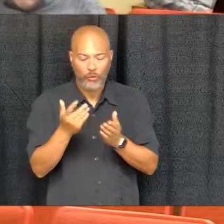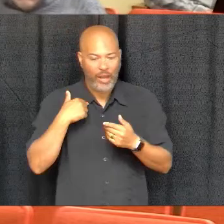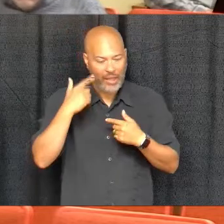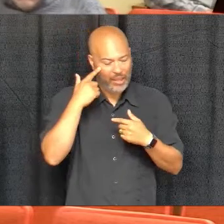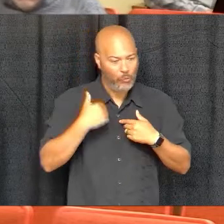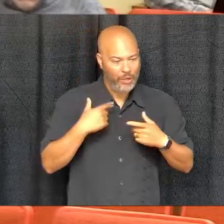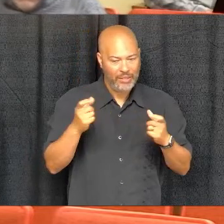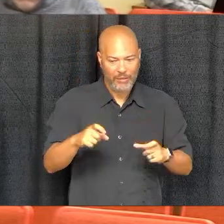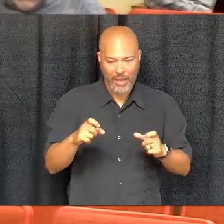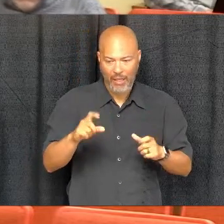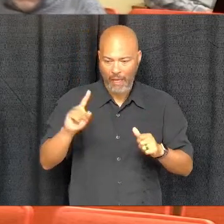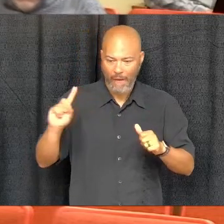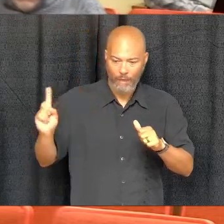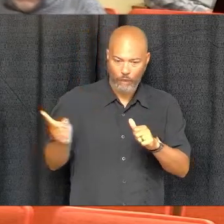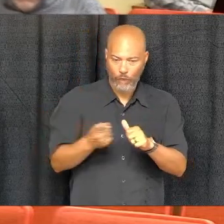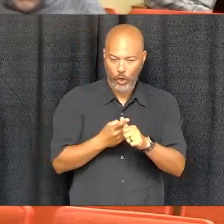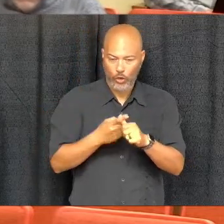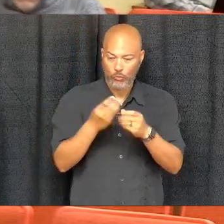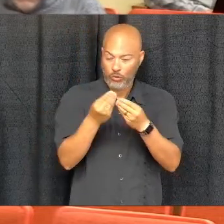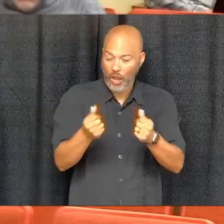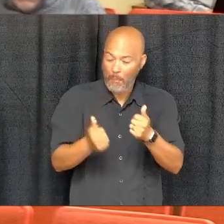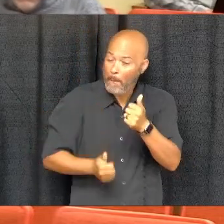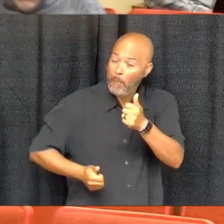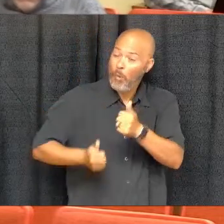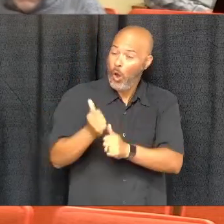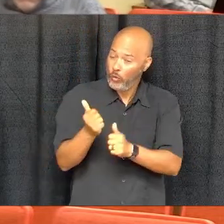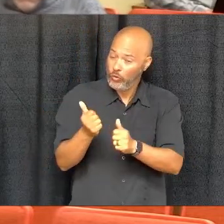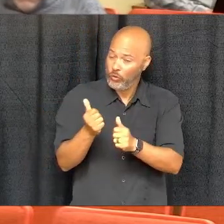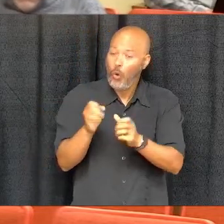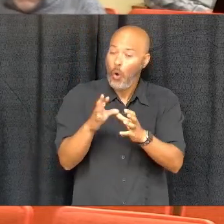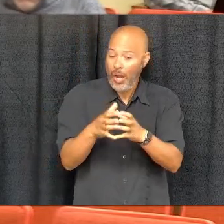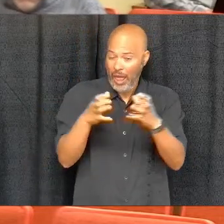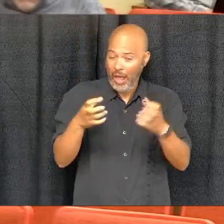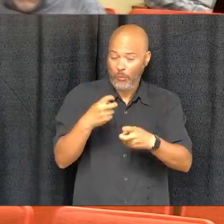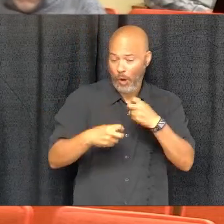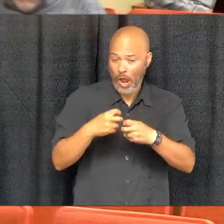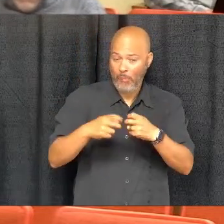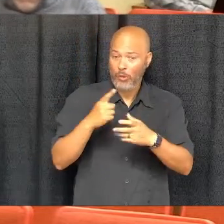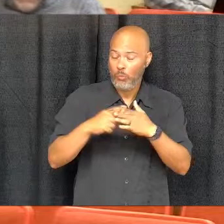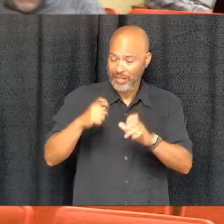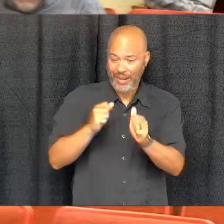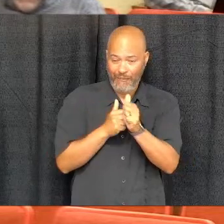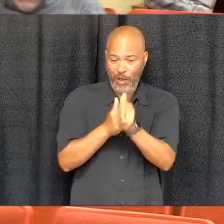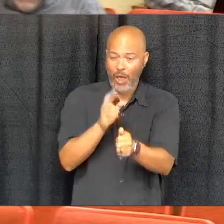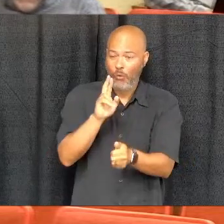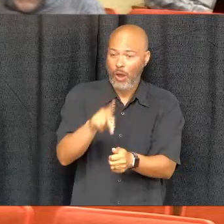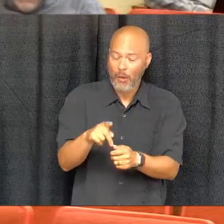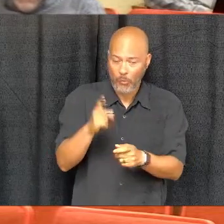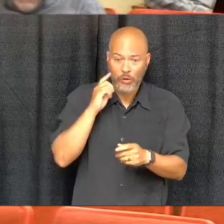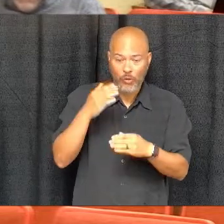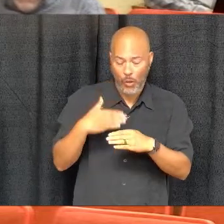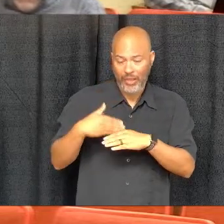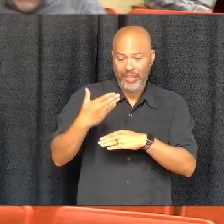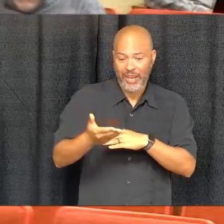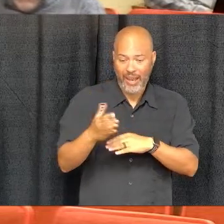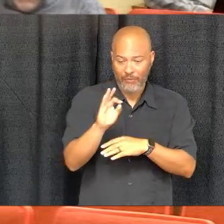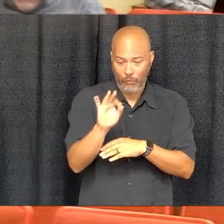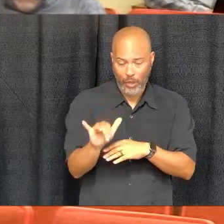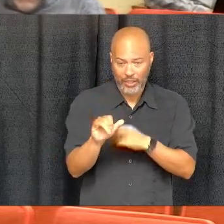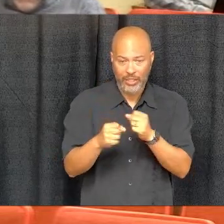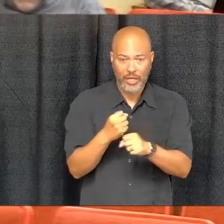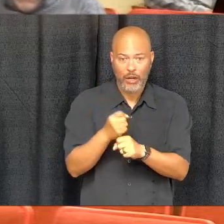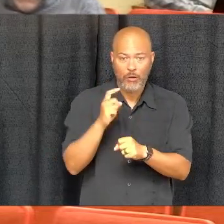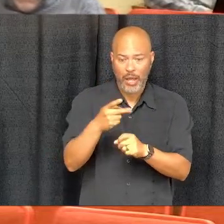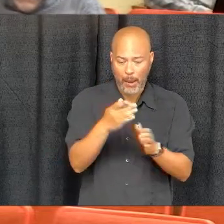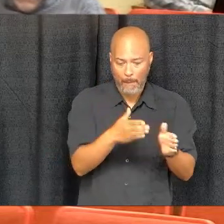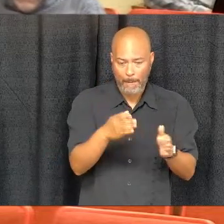very big first bite of this apple. What would follow up? The Planning Commission does plan over the next fiscal year to do a pattern